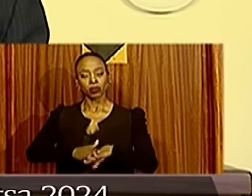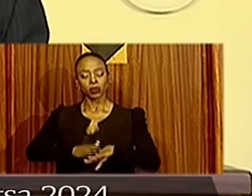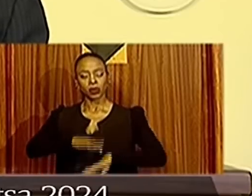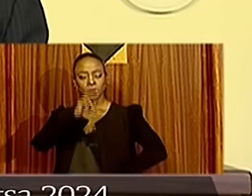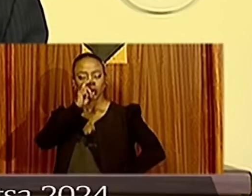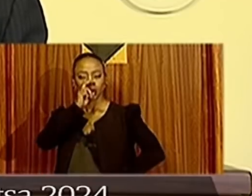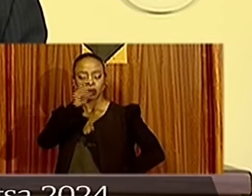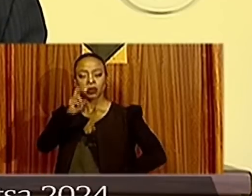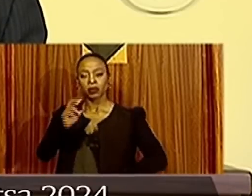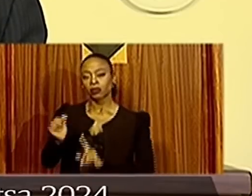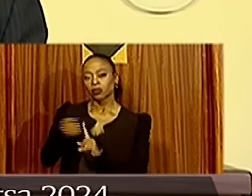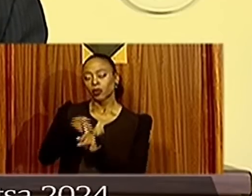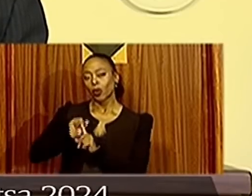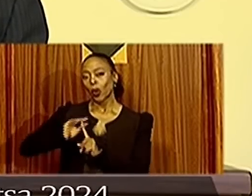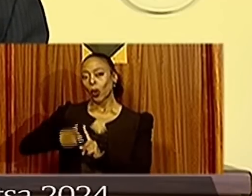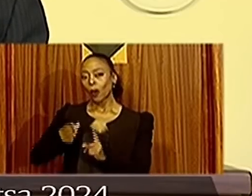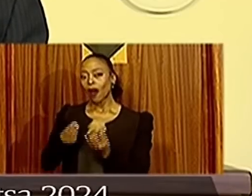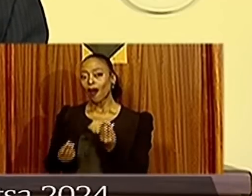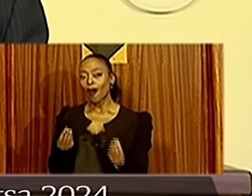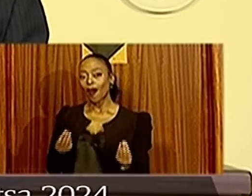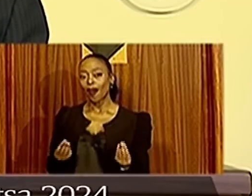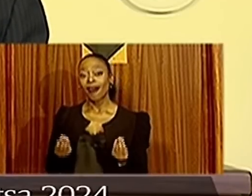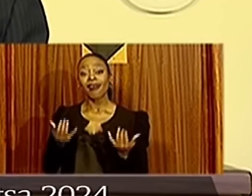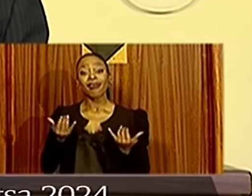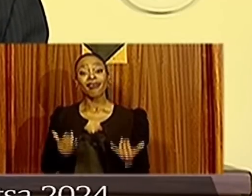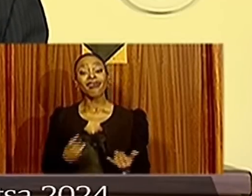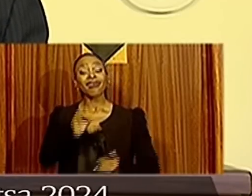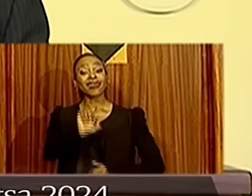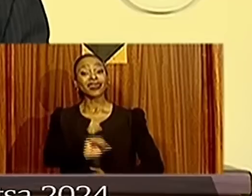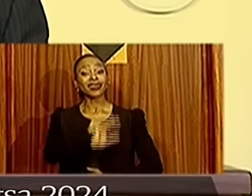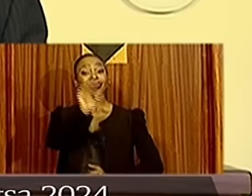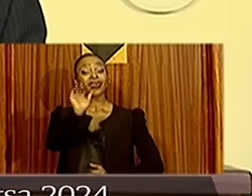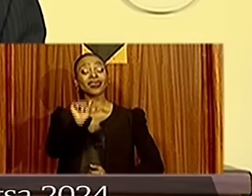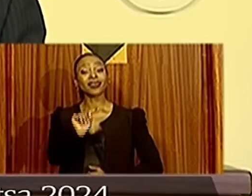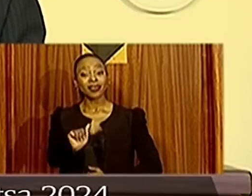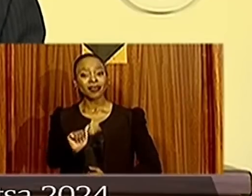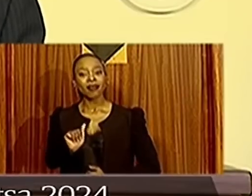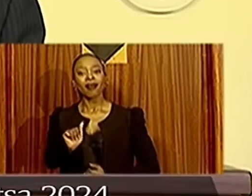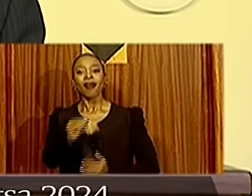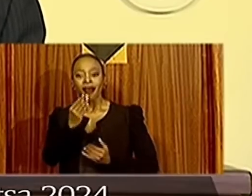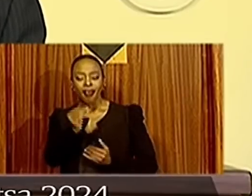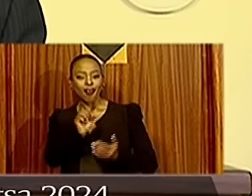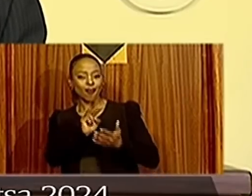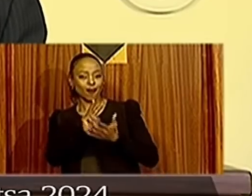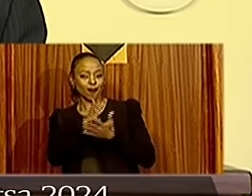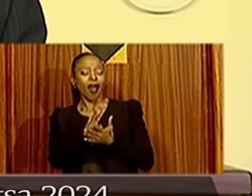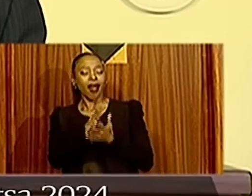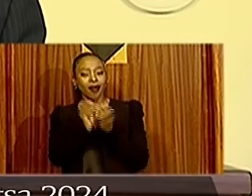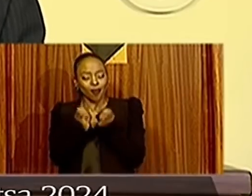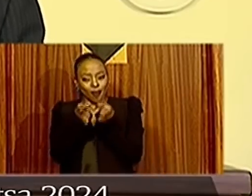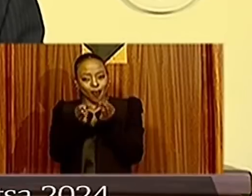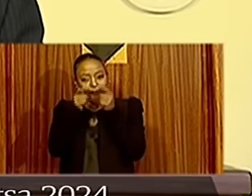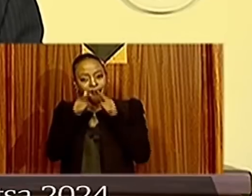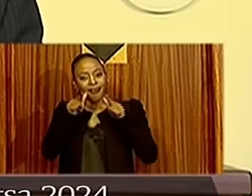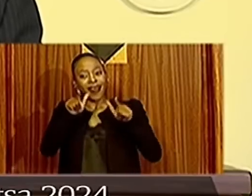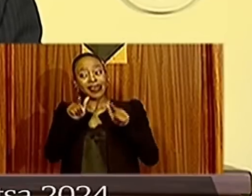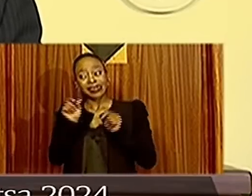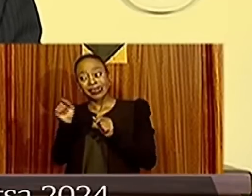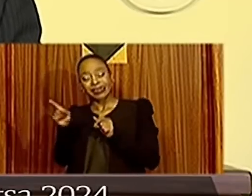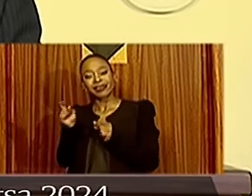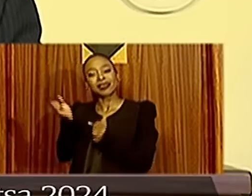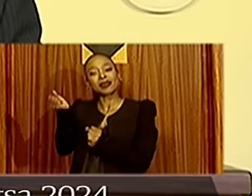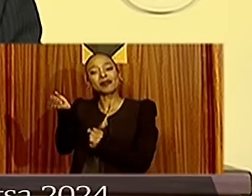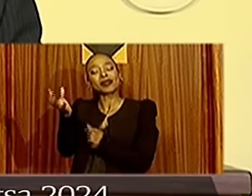to making South African Sign Language our 12th official language, from ensuring transparency